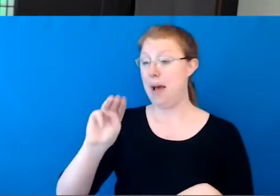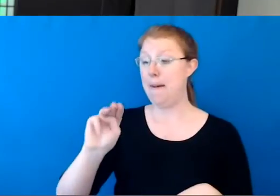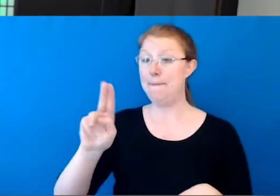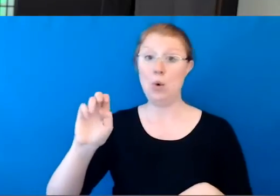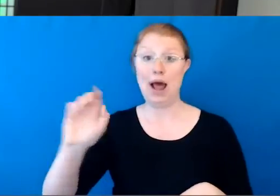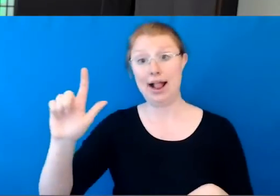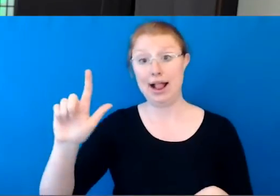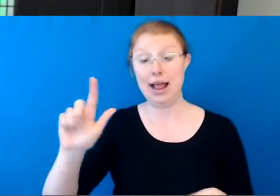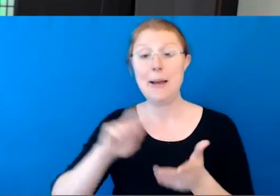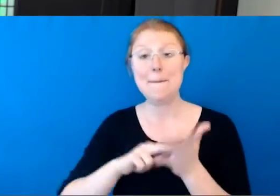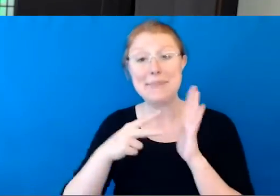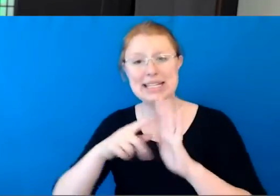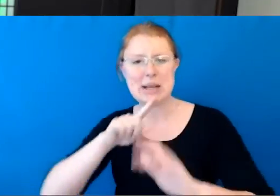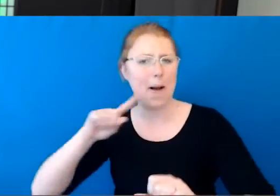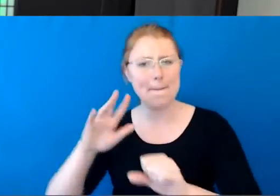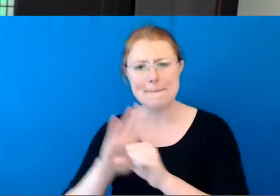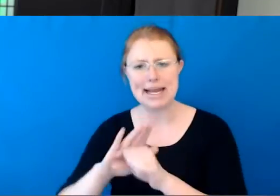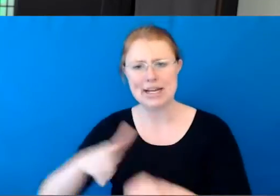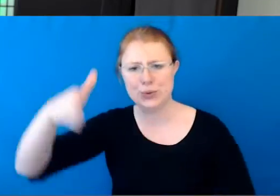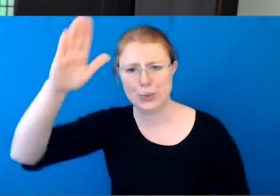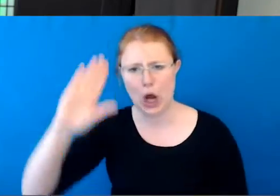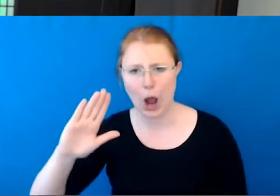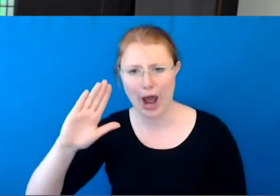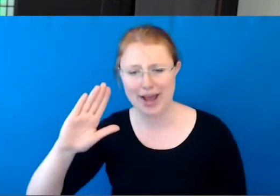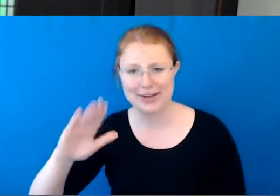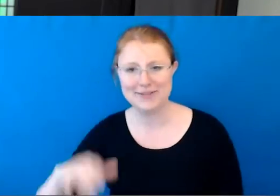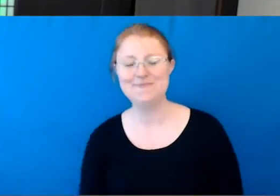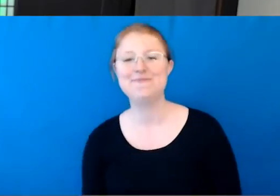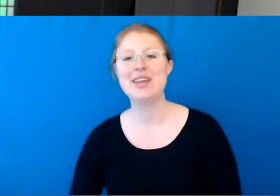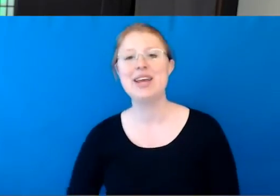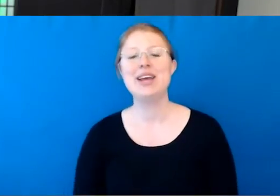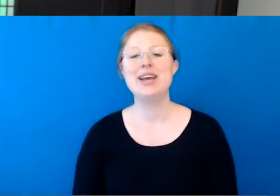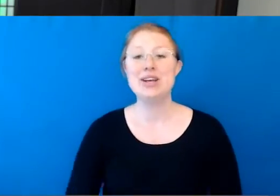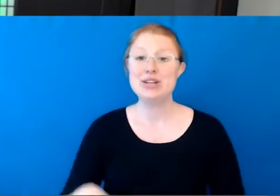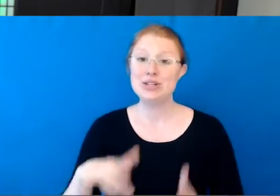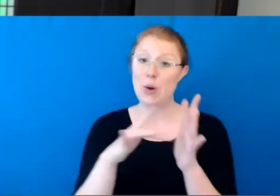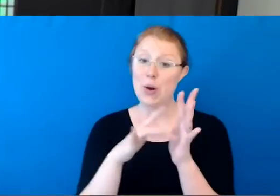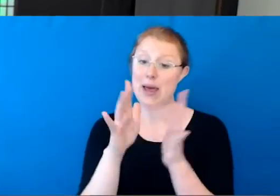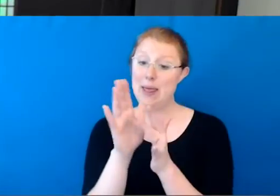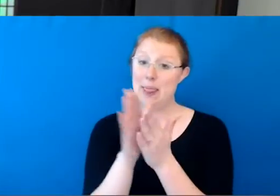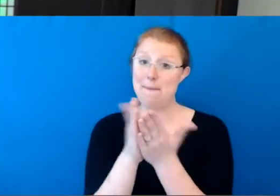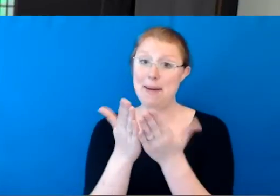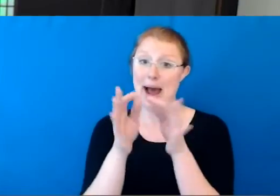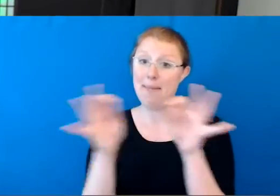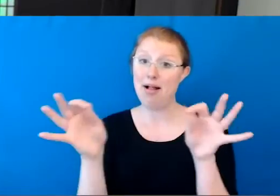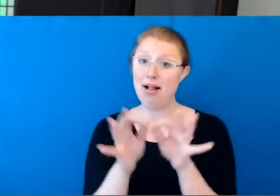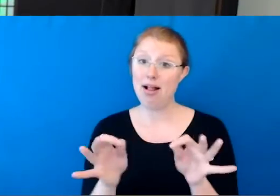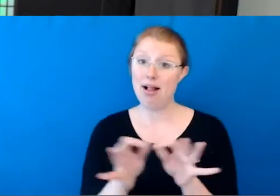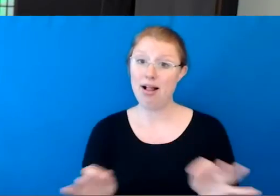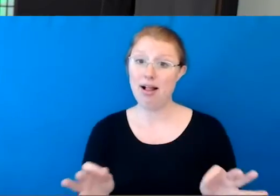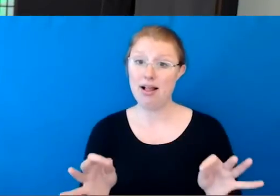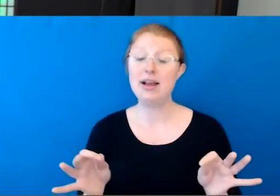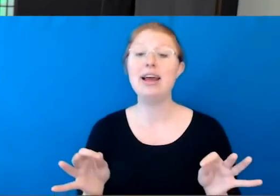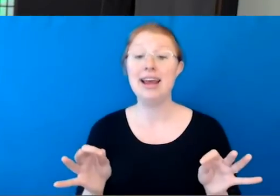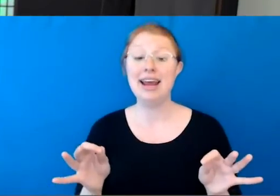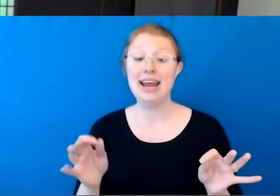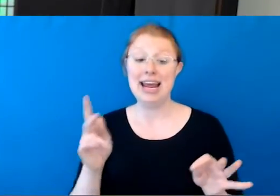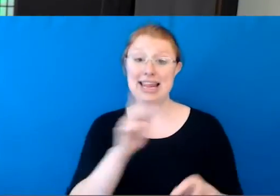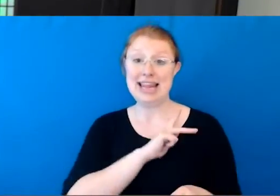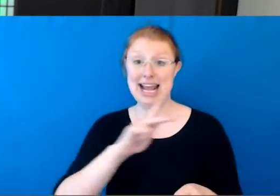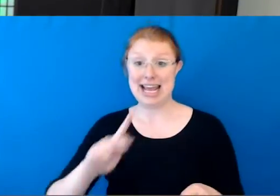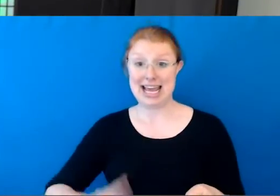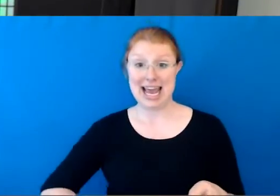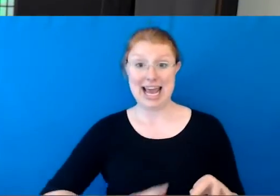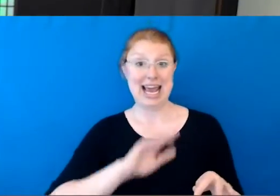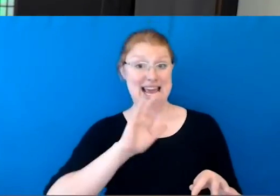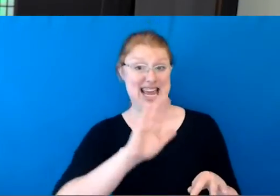or dedicated to God. And the Scripture says that it's the sayings of King Lemuel, an inspired utterance his